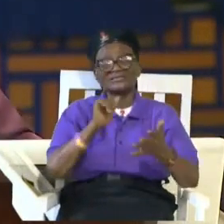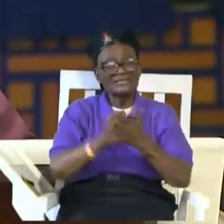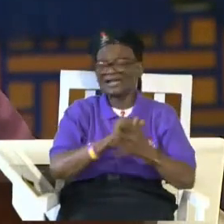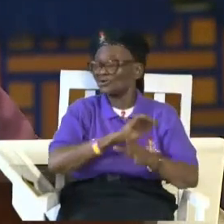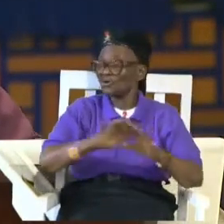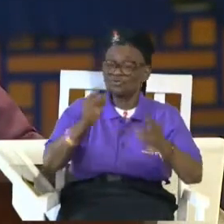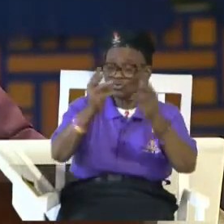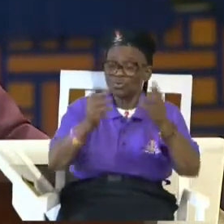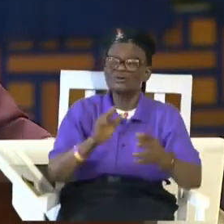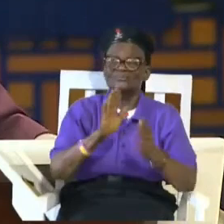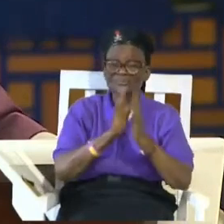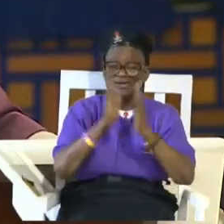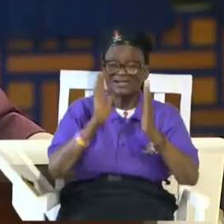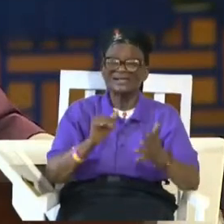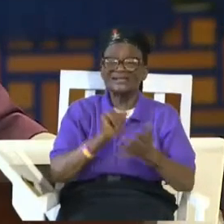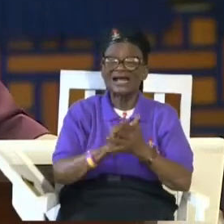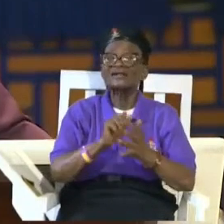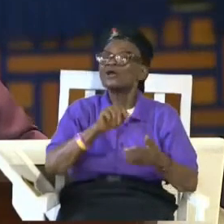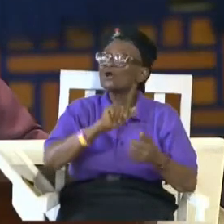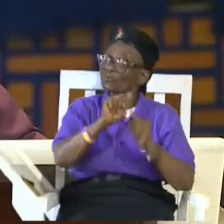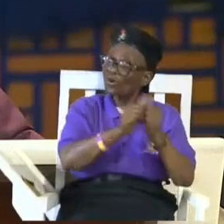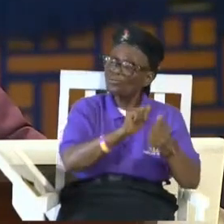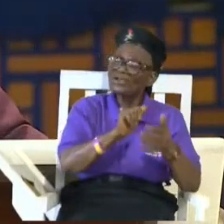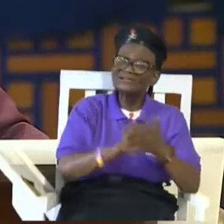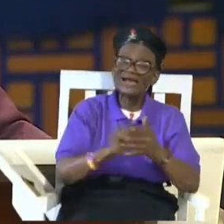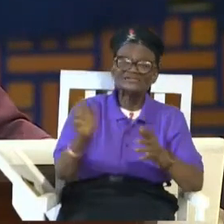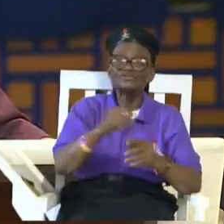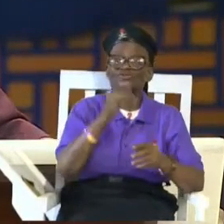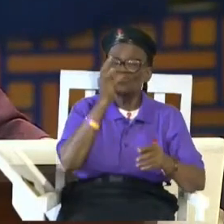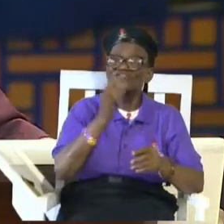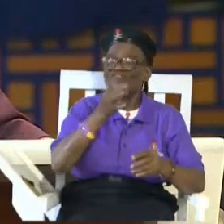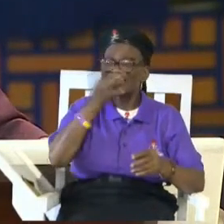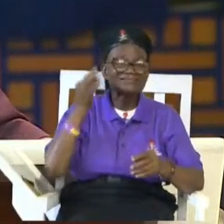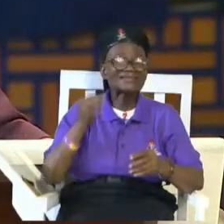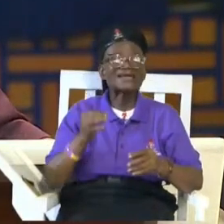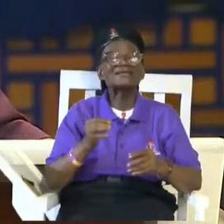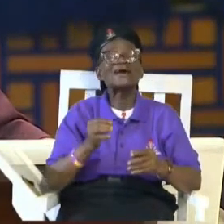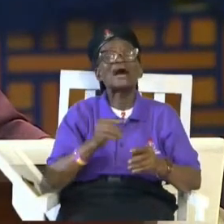that you have fasted about, prayed about,